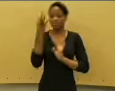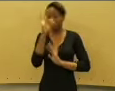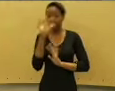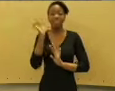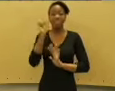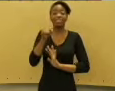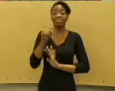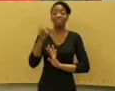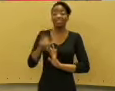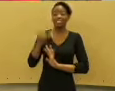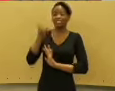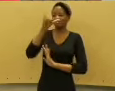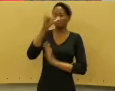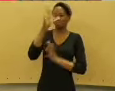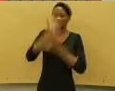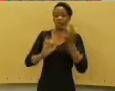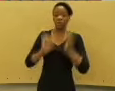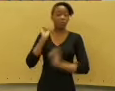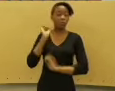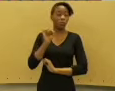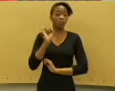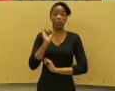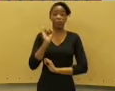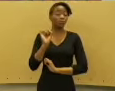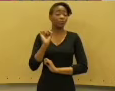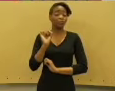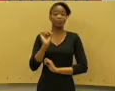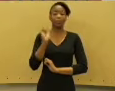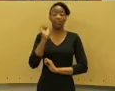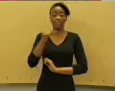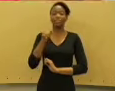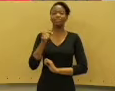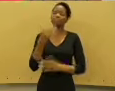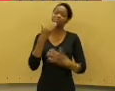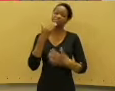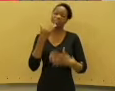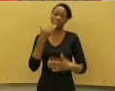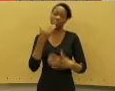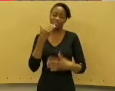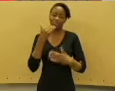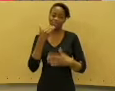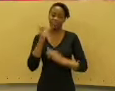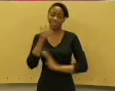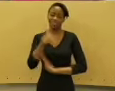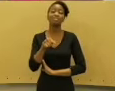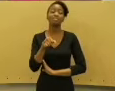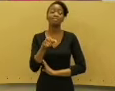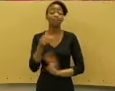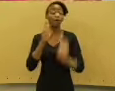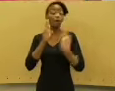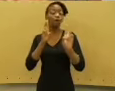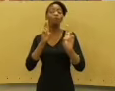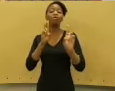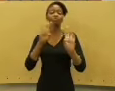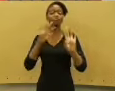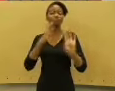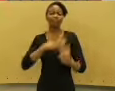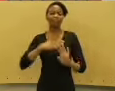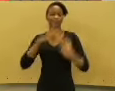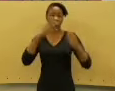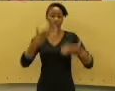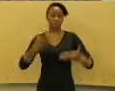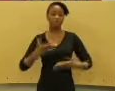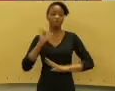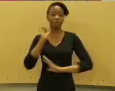that. It definitely gives us insight into a space which we might not necessarily have information into, and we really hope that you felt welcome, and